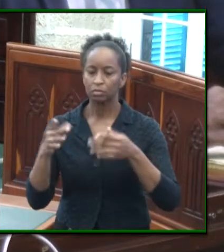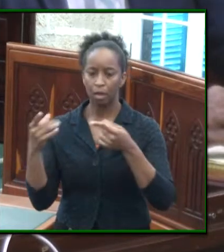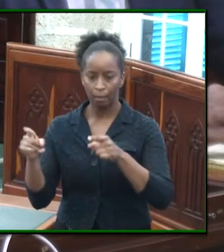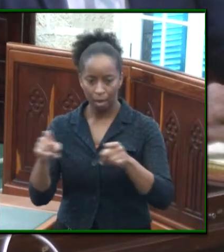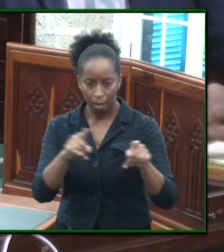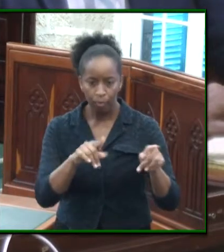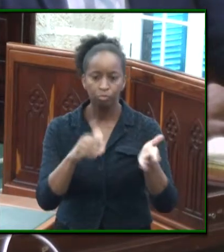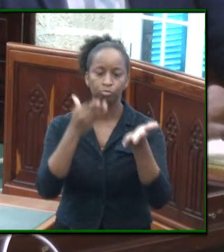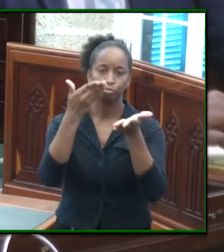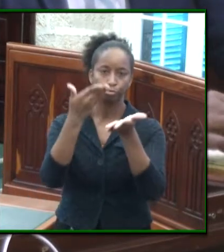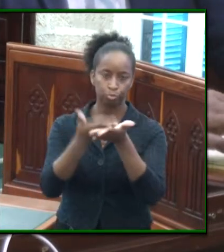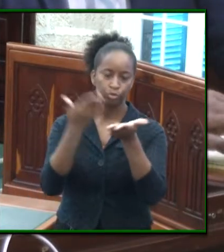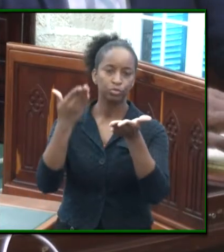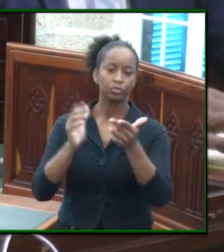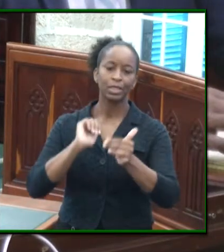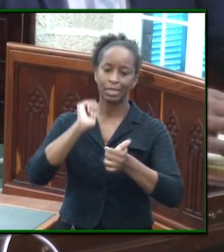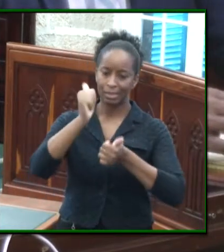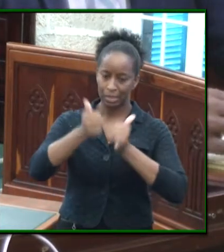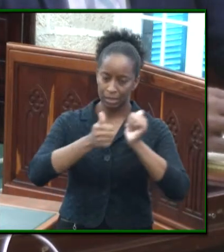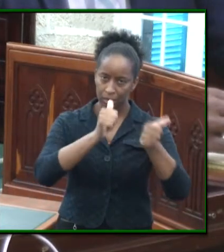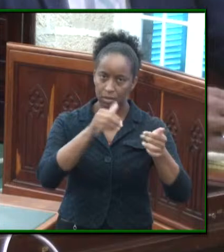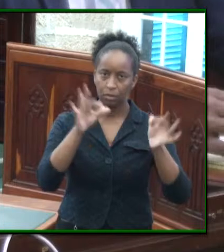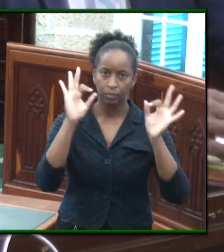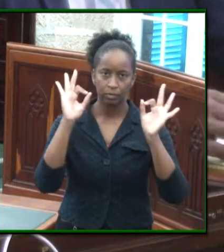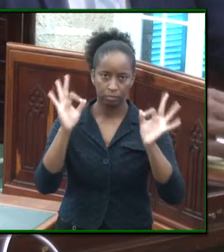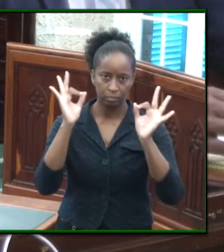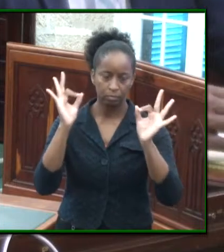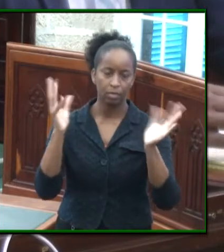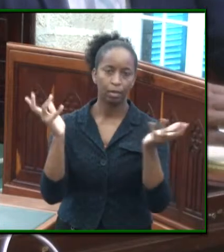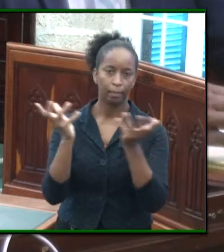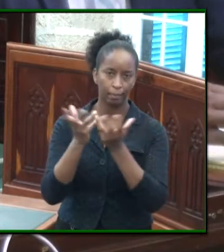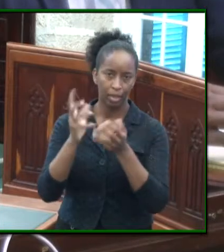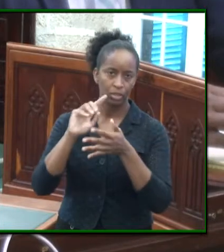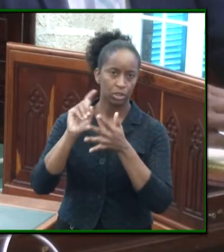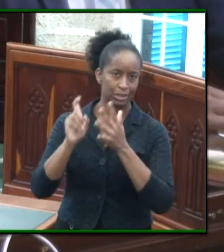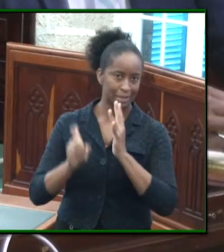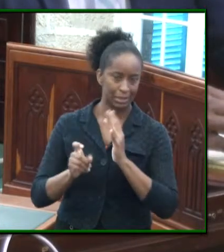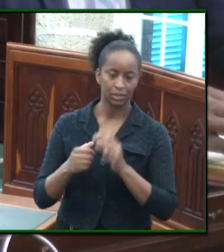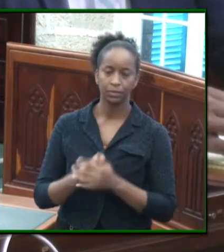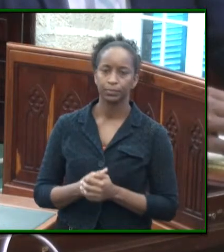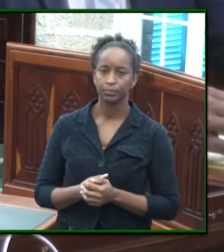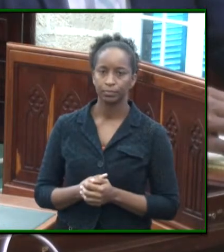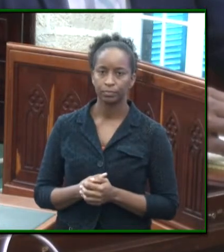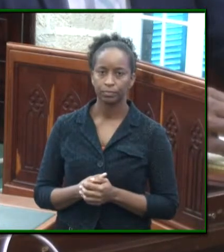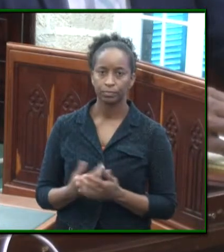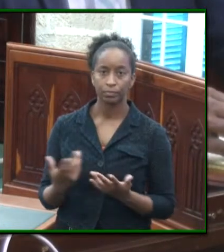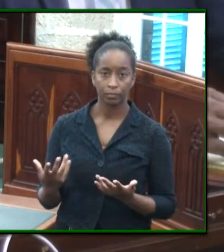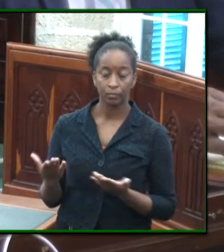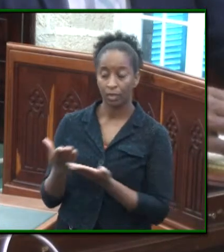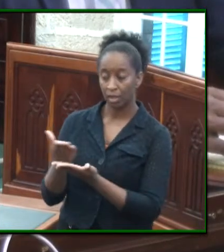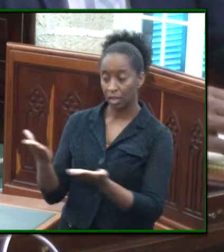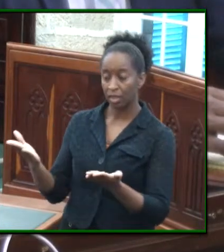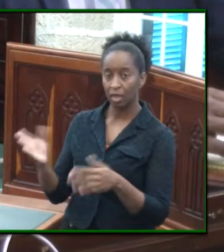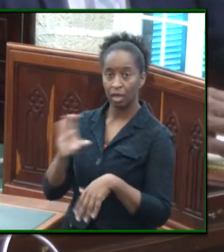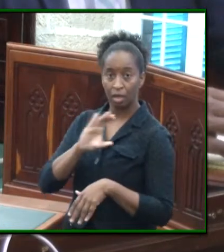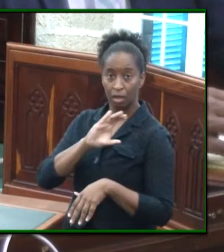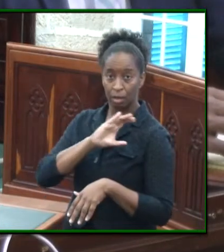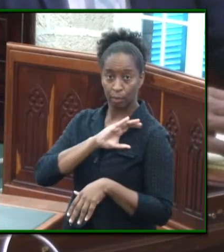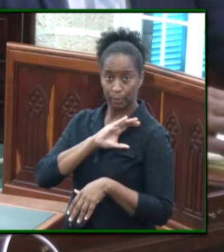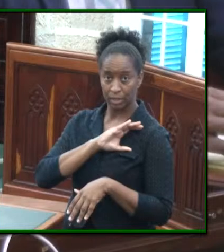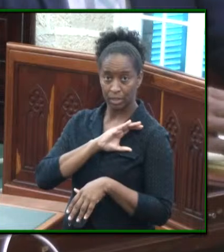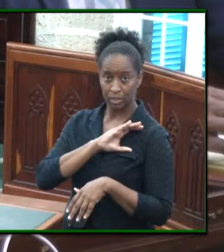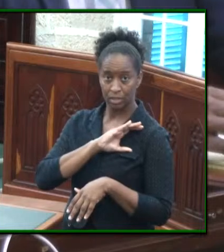has delivered for the people of Barbados time and time and time again, and we intend to do right by